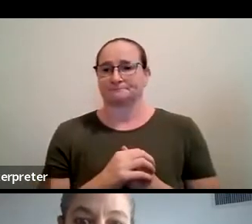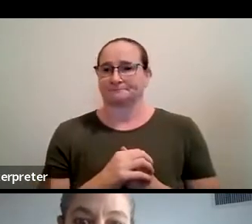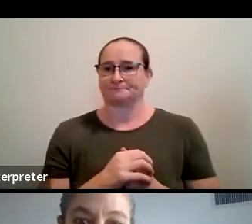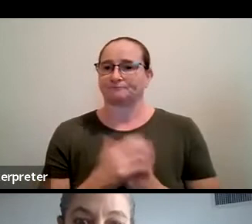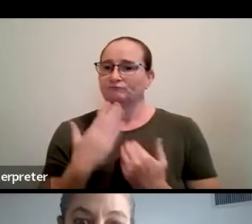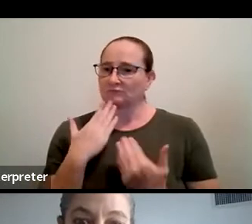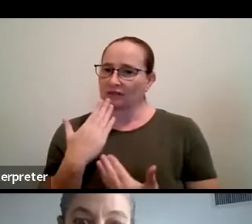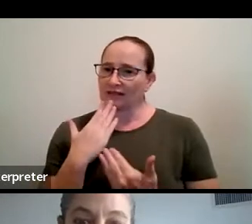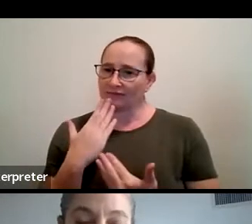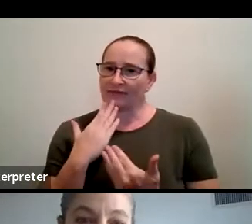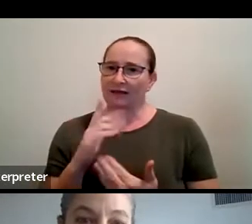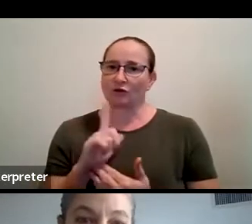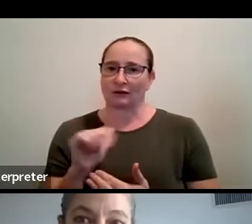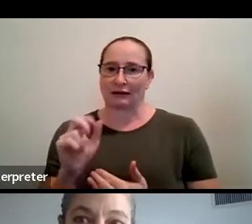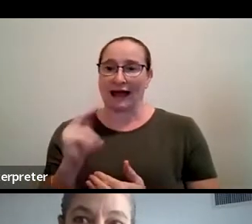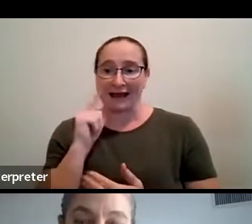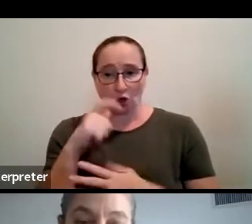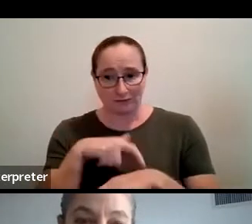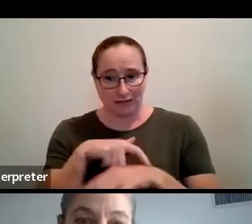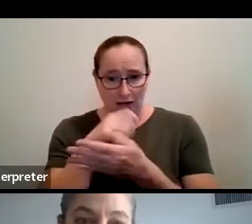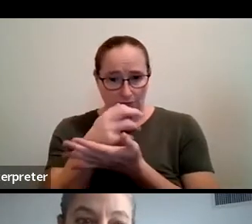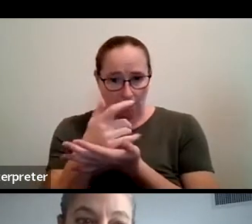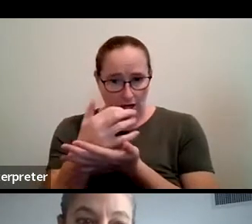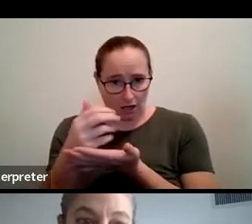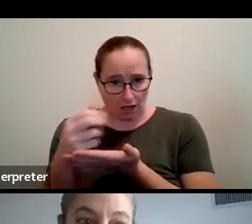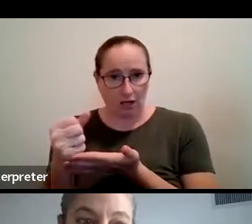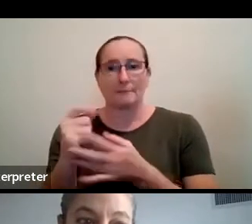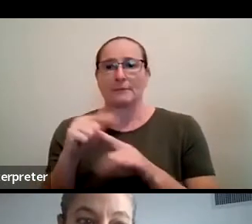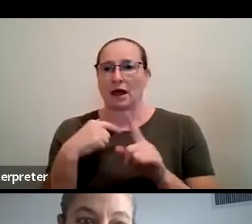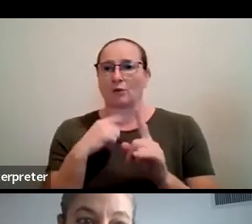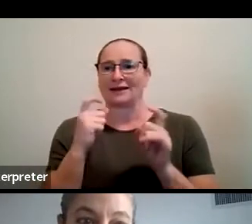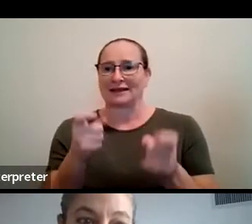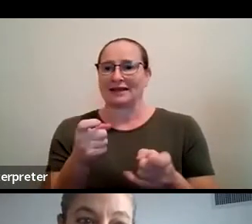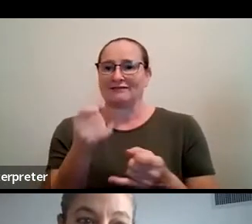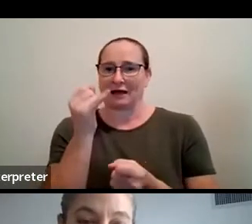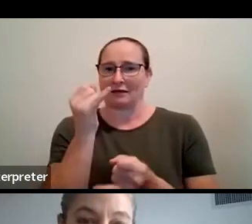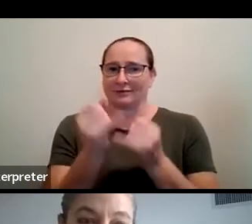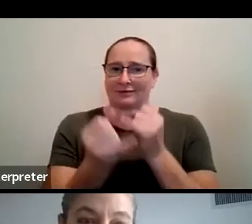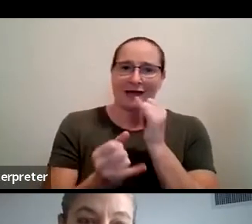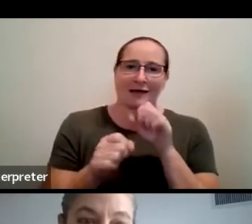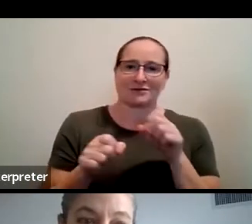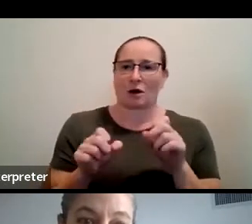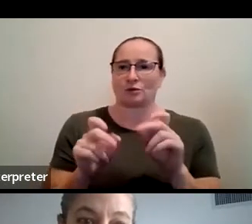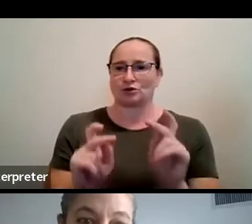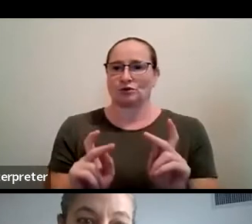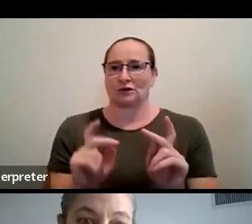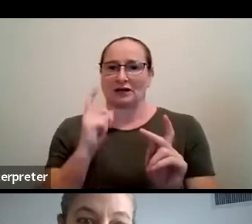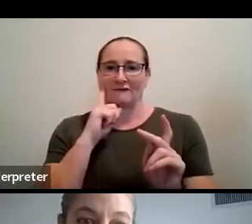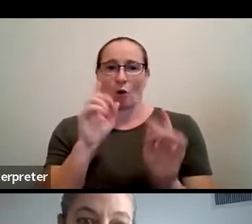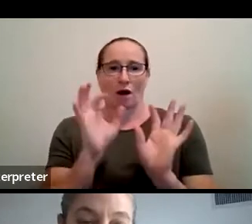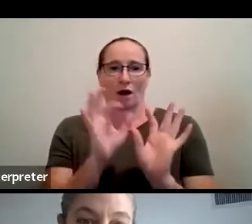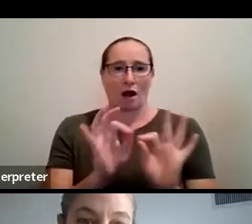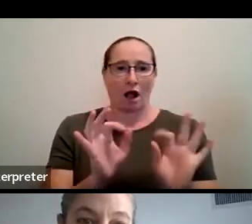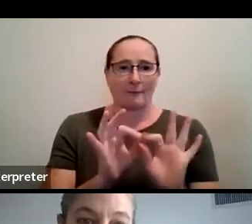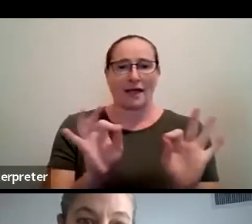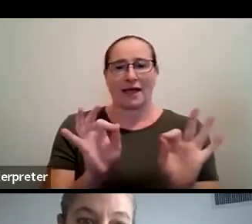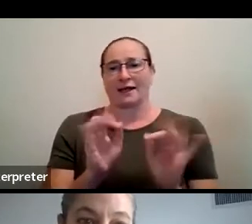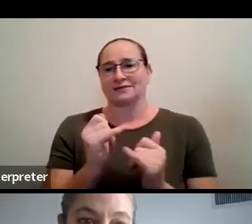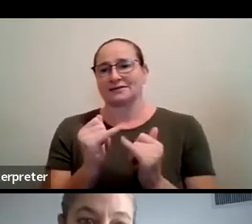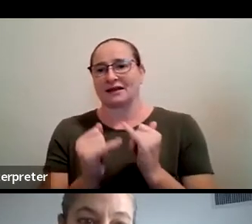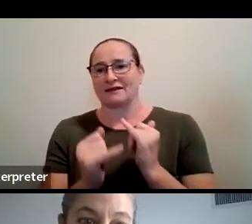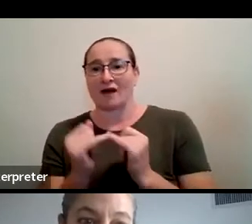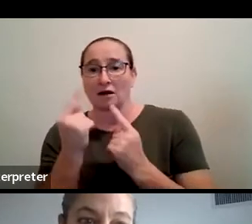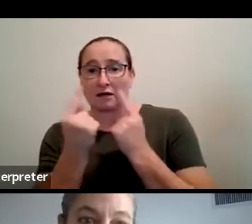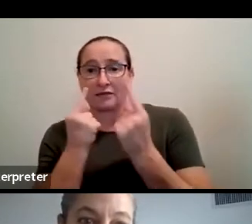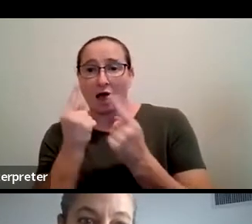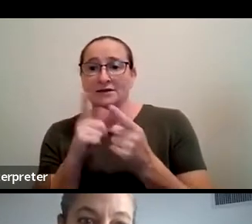so much, Lana. Okay, I know we're running out of time, but I want to give the last opportunity for comments and final thoughts